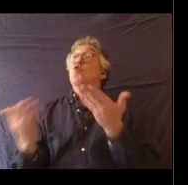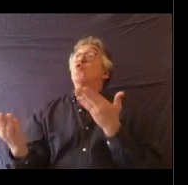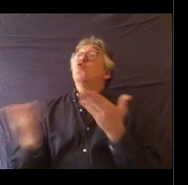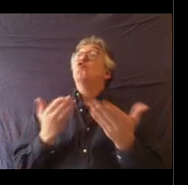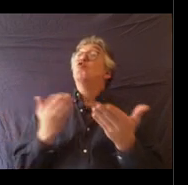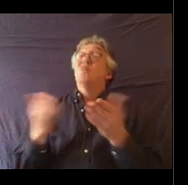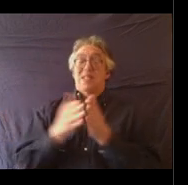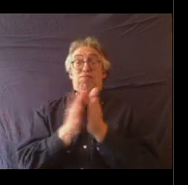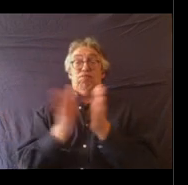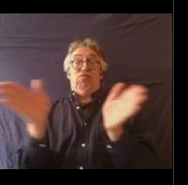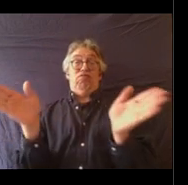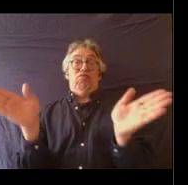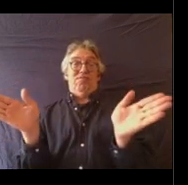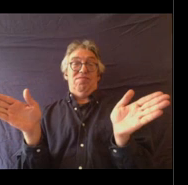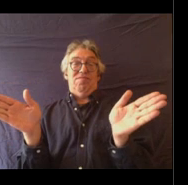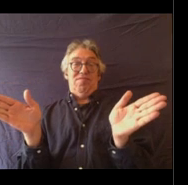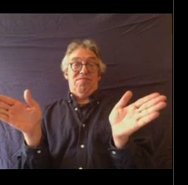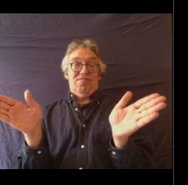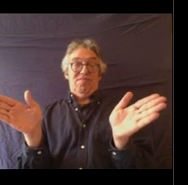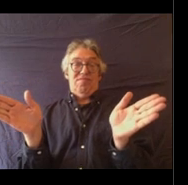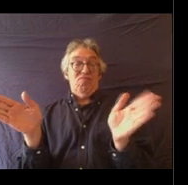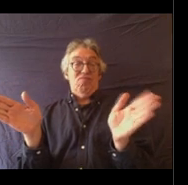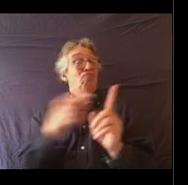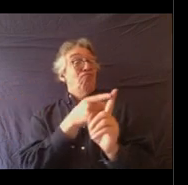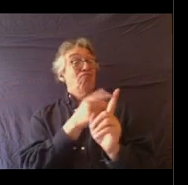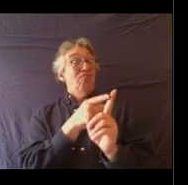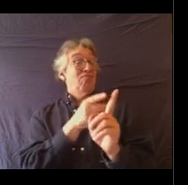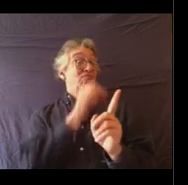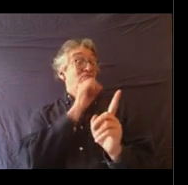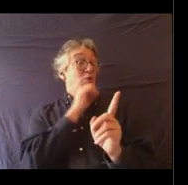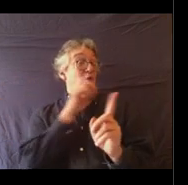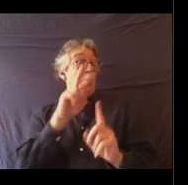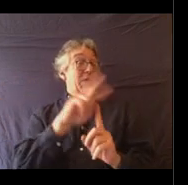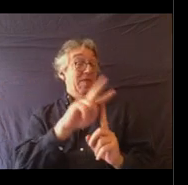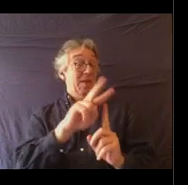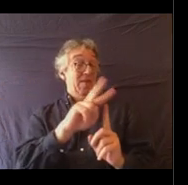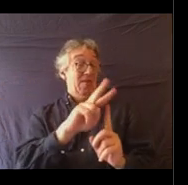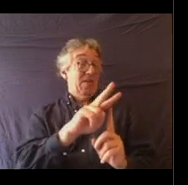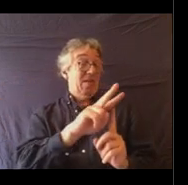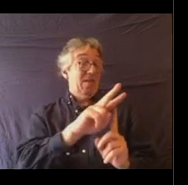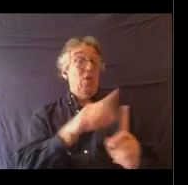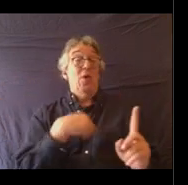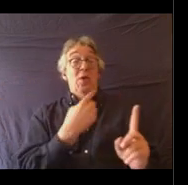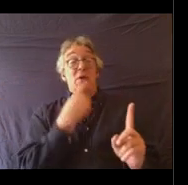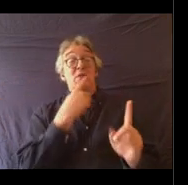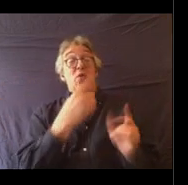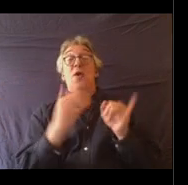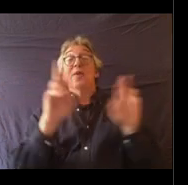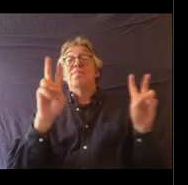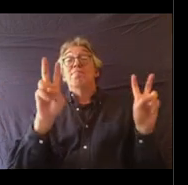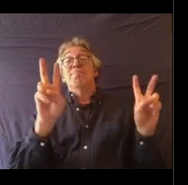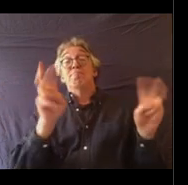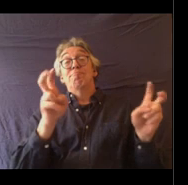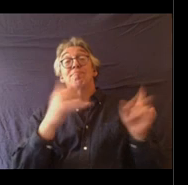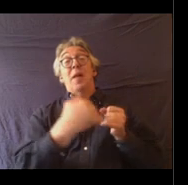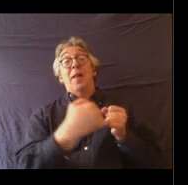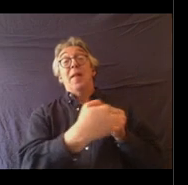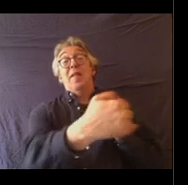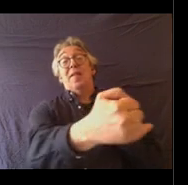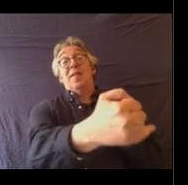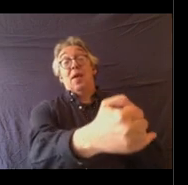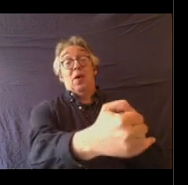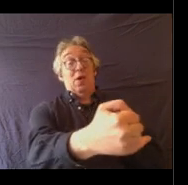on the one hand, we have the traditional TV broadcasters, which we call linear services, because you just switch